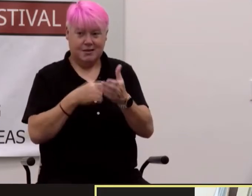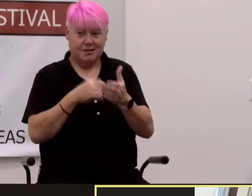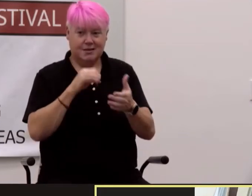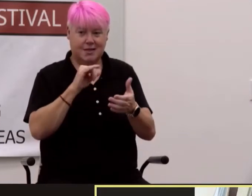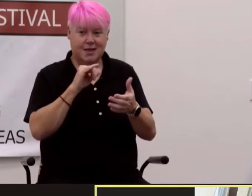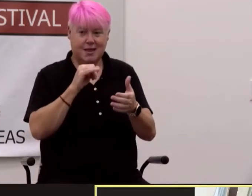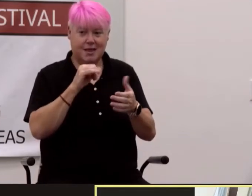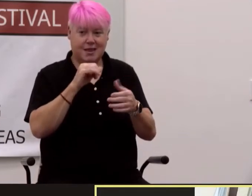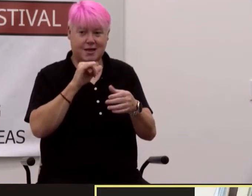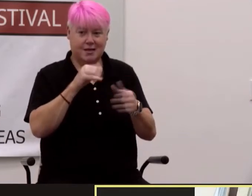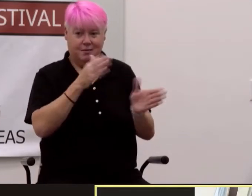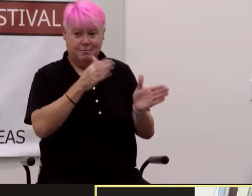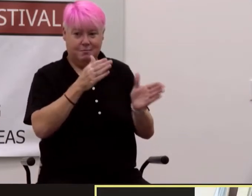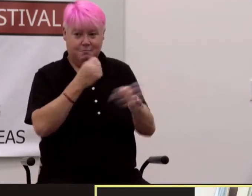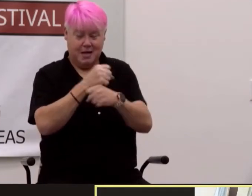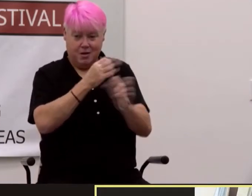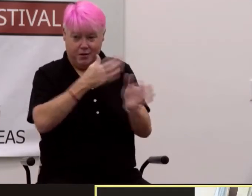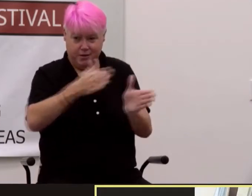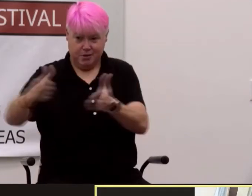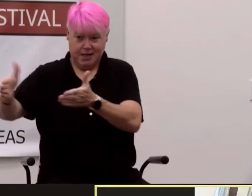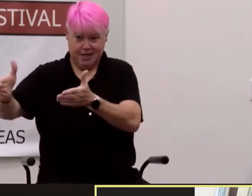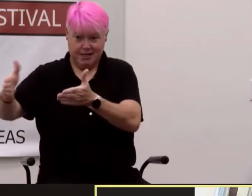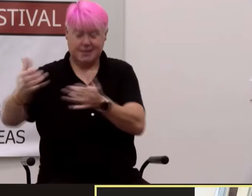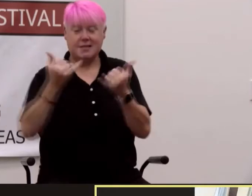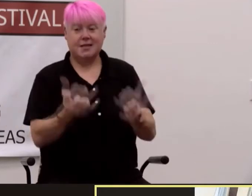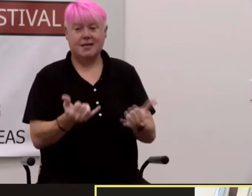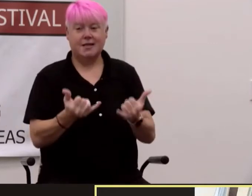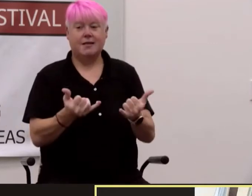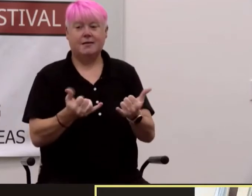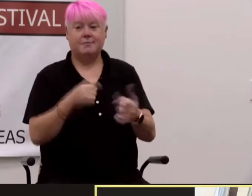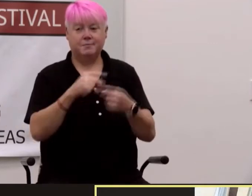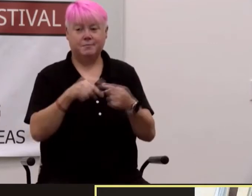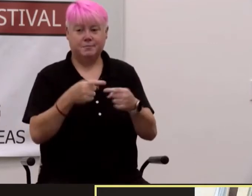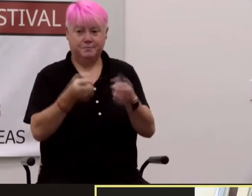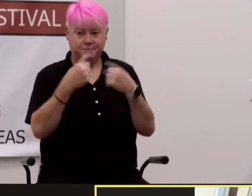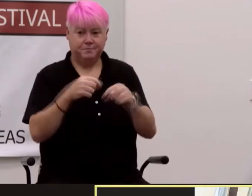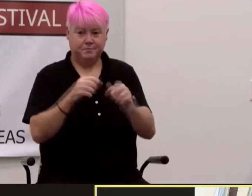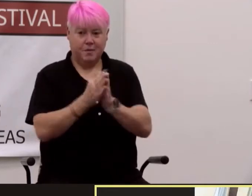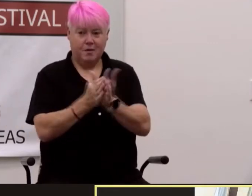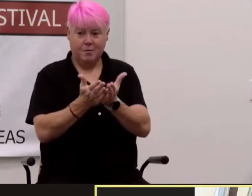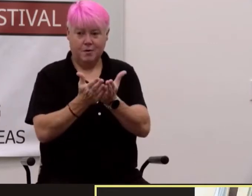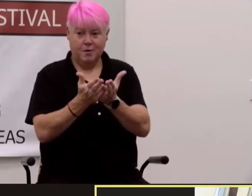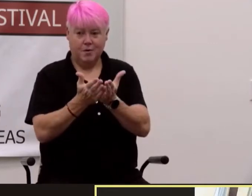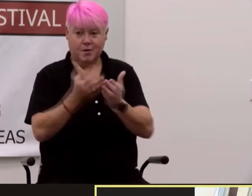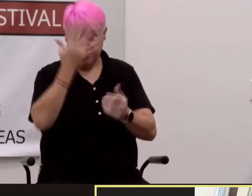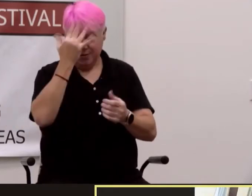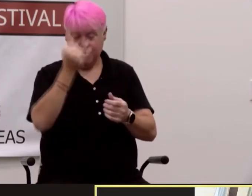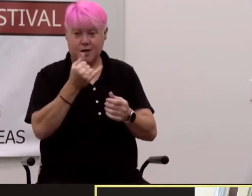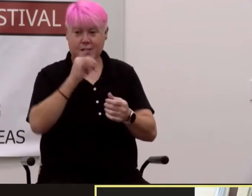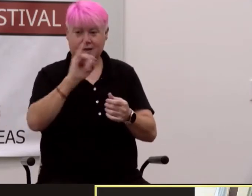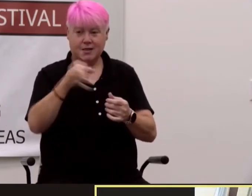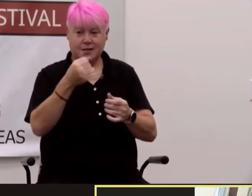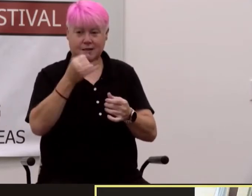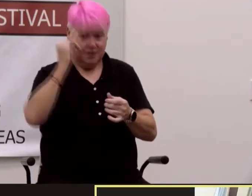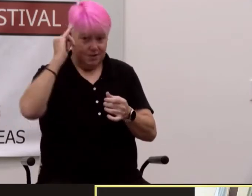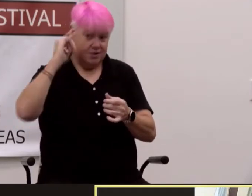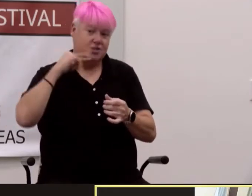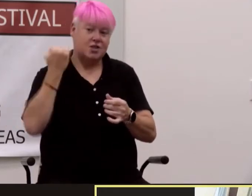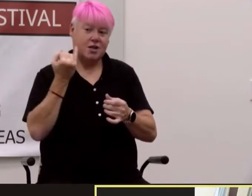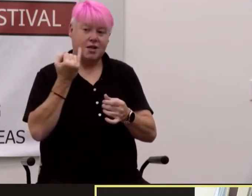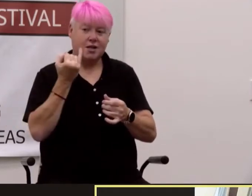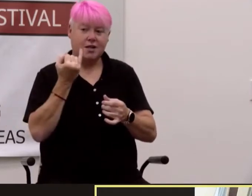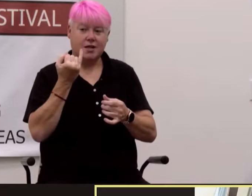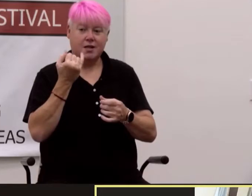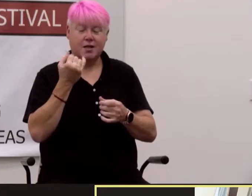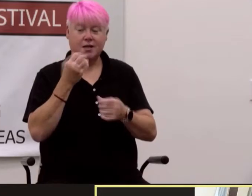these plans. Now, when it came to the book, the reason why Jen is such a big influence on this too,